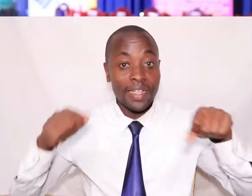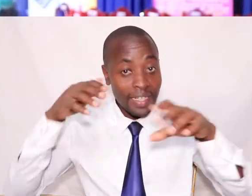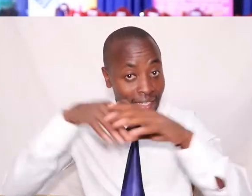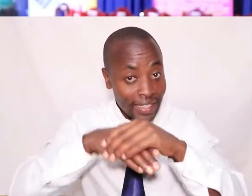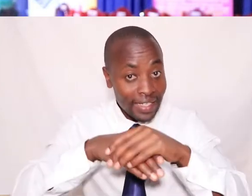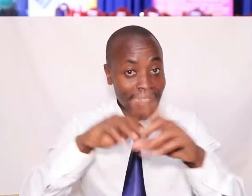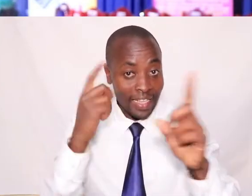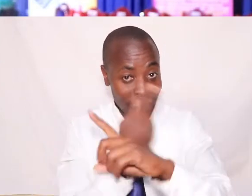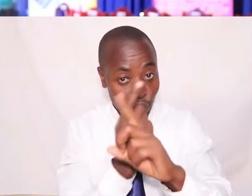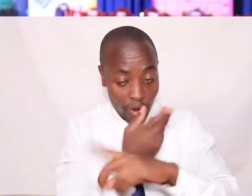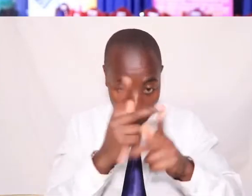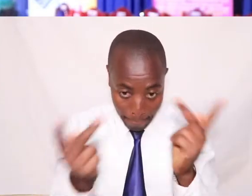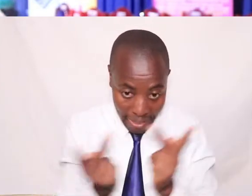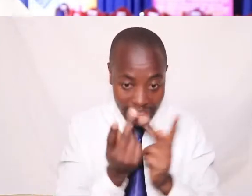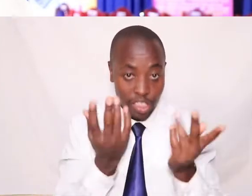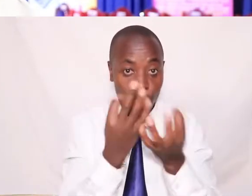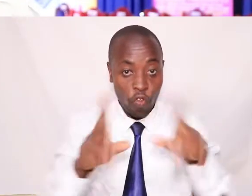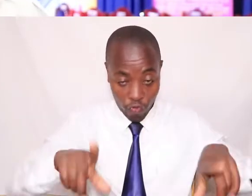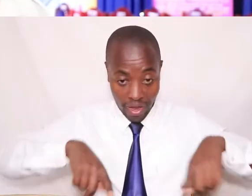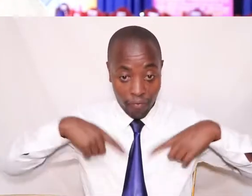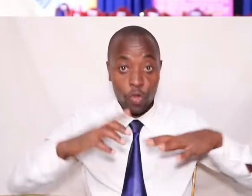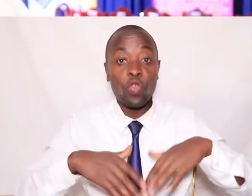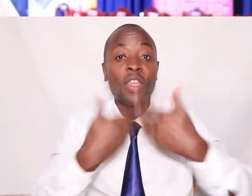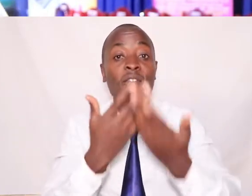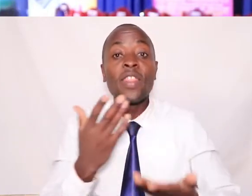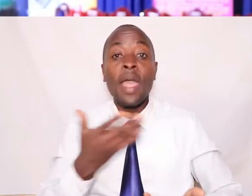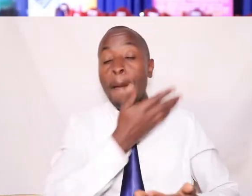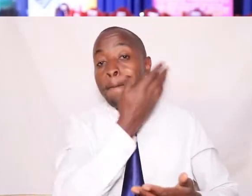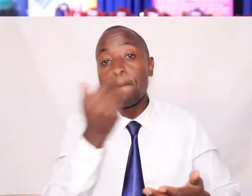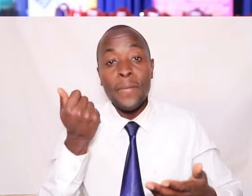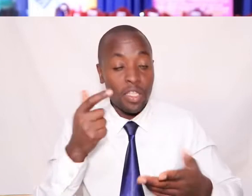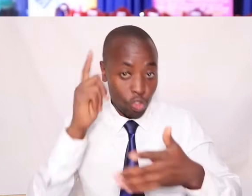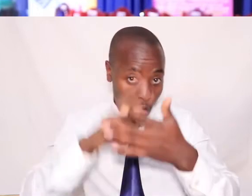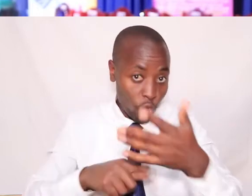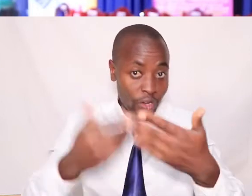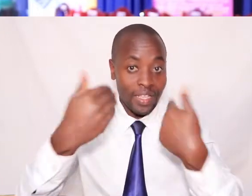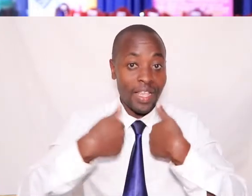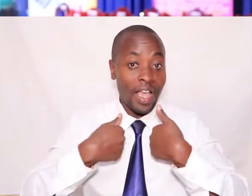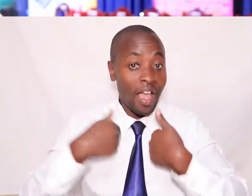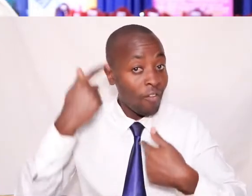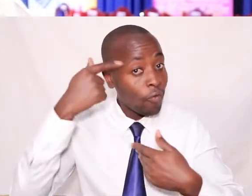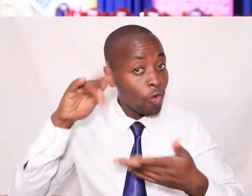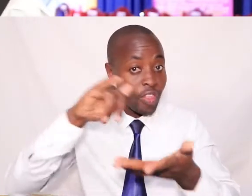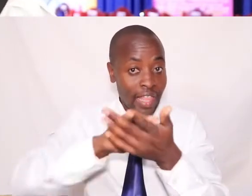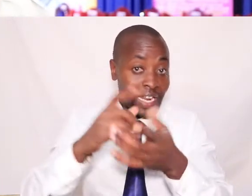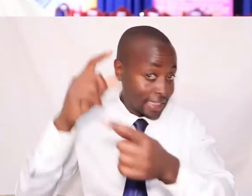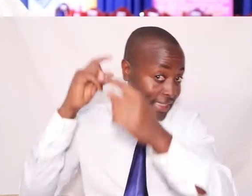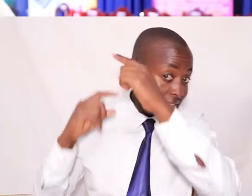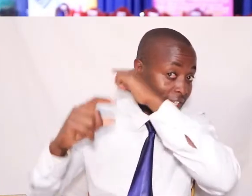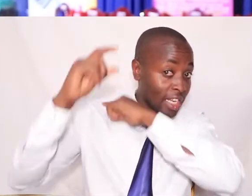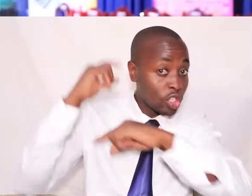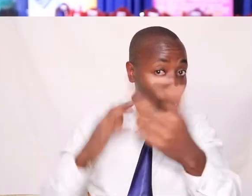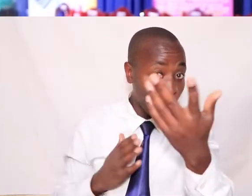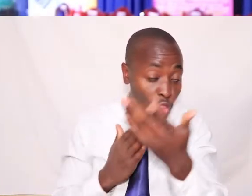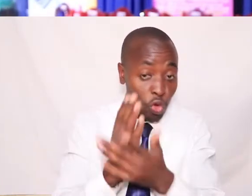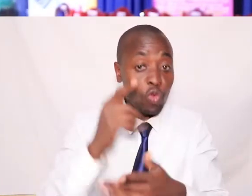different positions of our lives to bring out the best of what he has purposed for a particular generation.